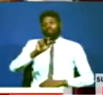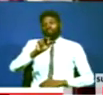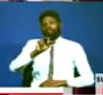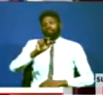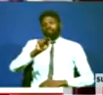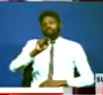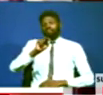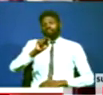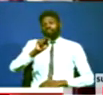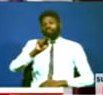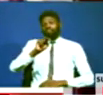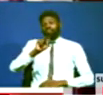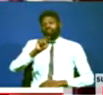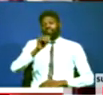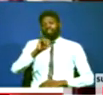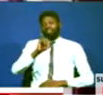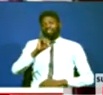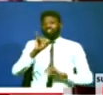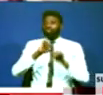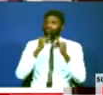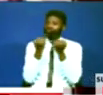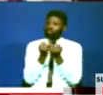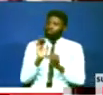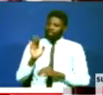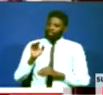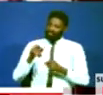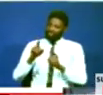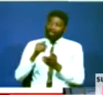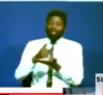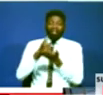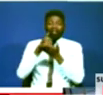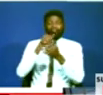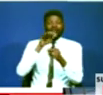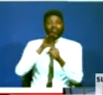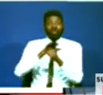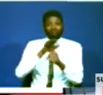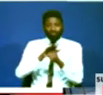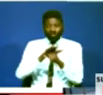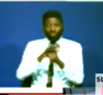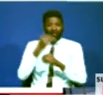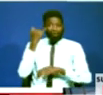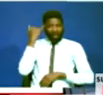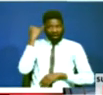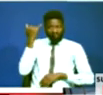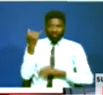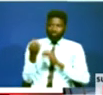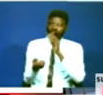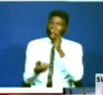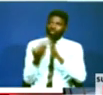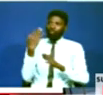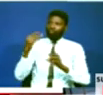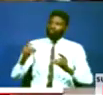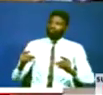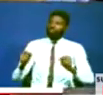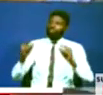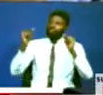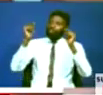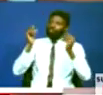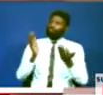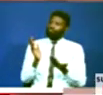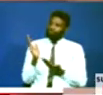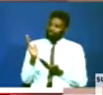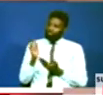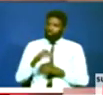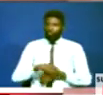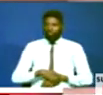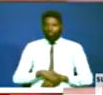know, he was instrumental of conceptualizing the tower where we are sitting now.